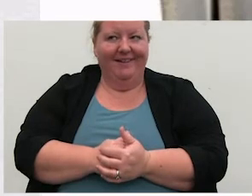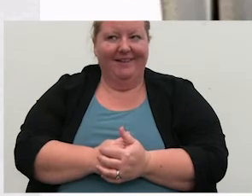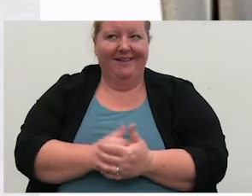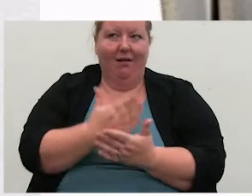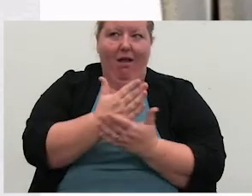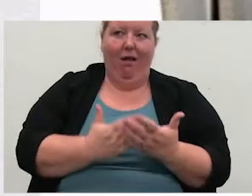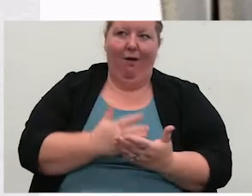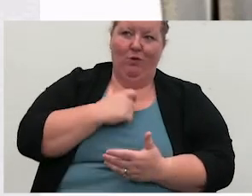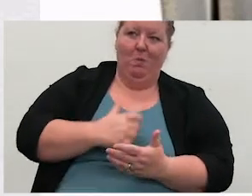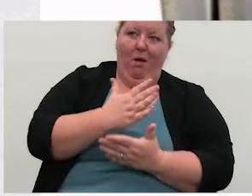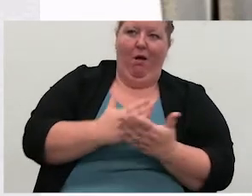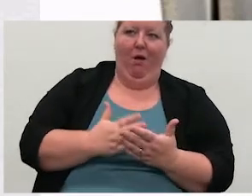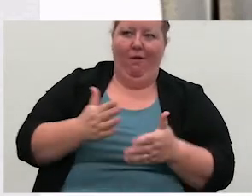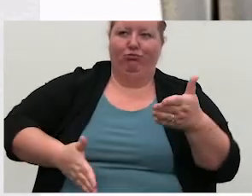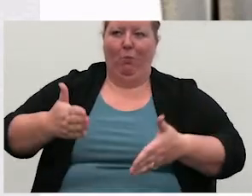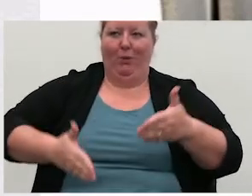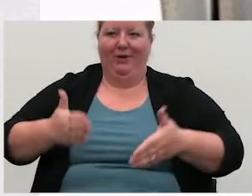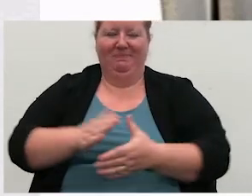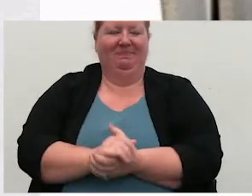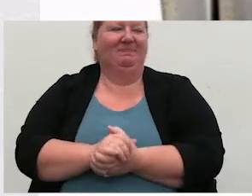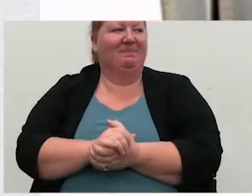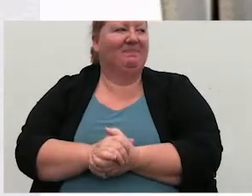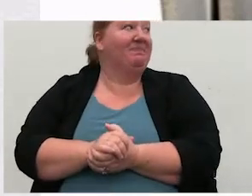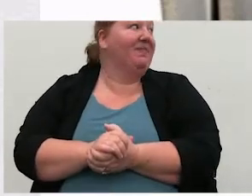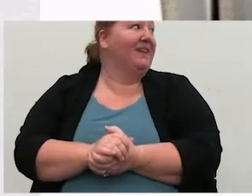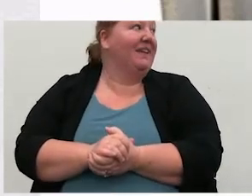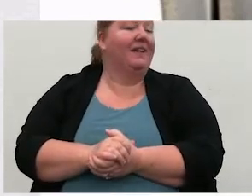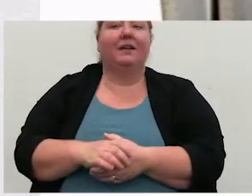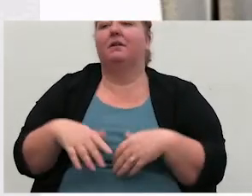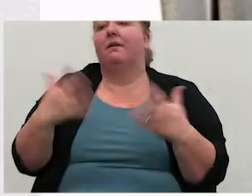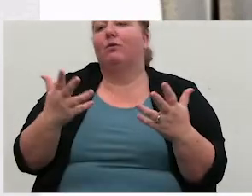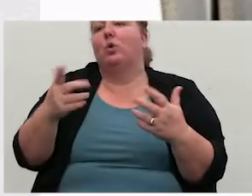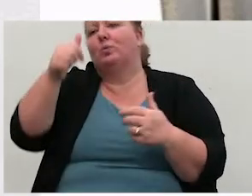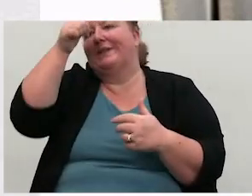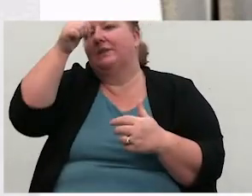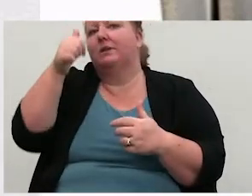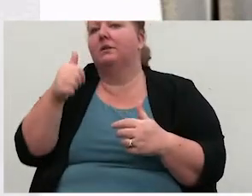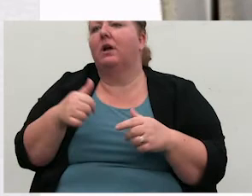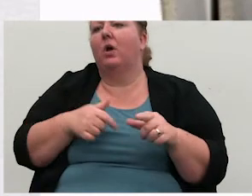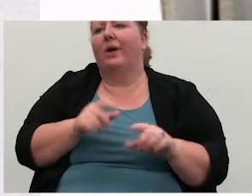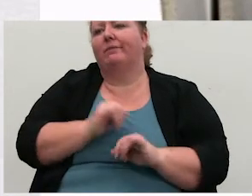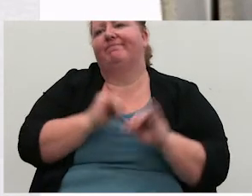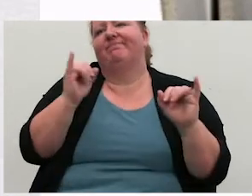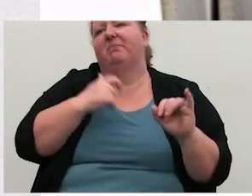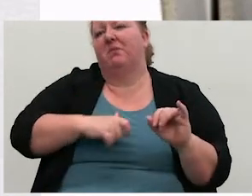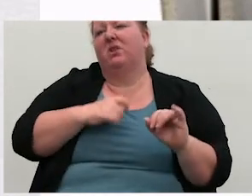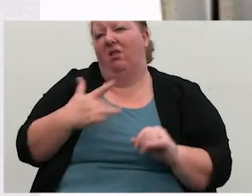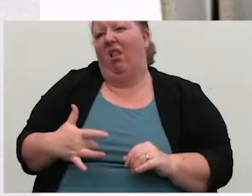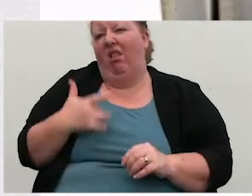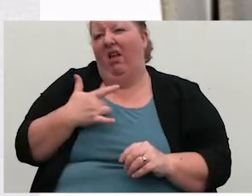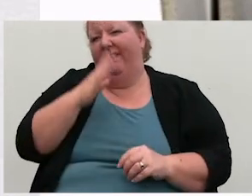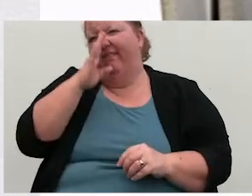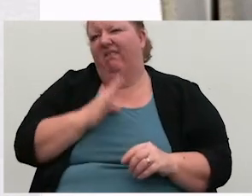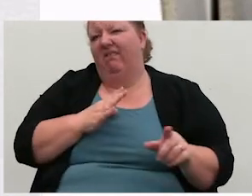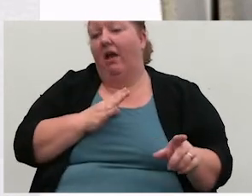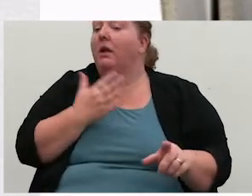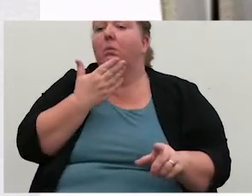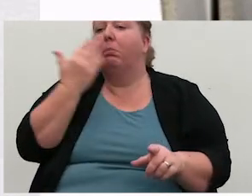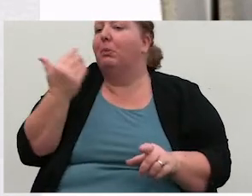Half human, half robot. Obviously, we know Alan Turing had a very tragic personal life and never had any